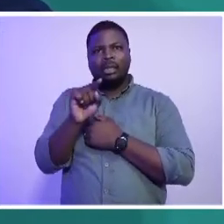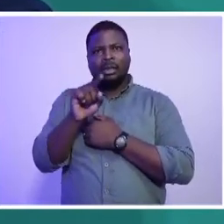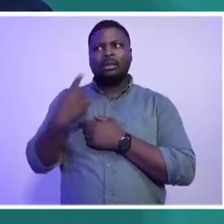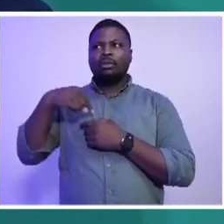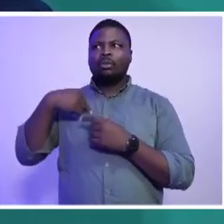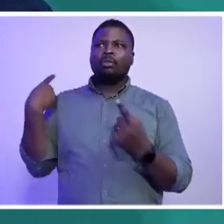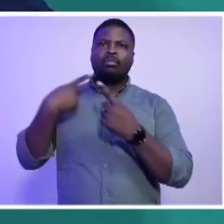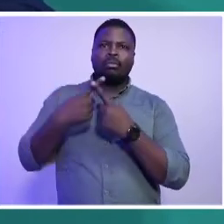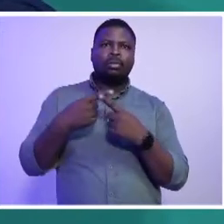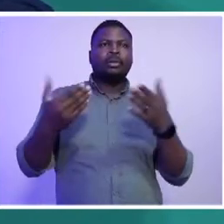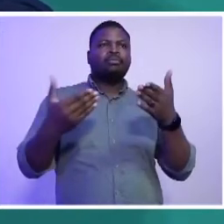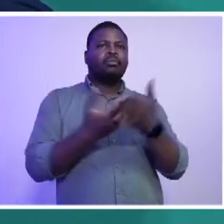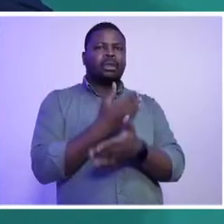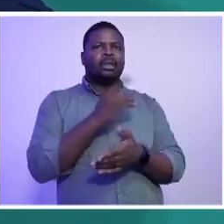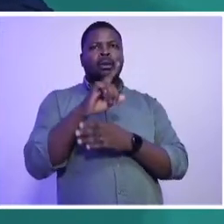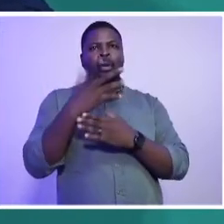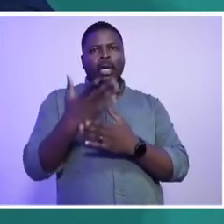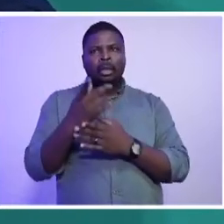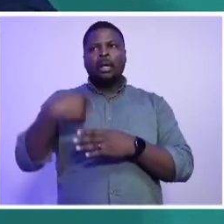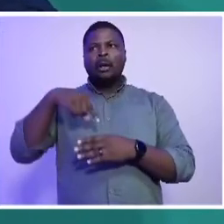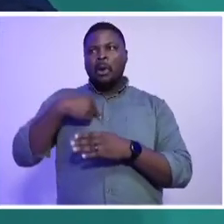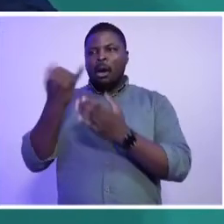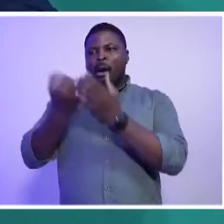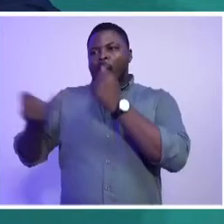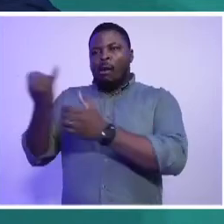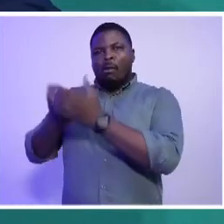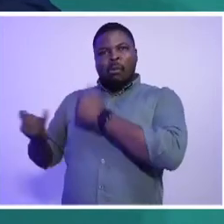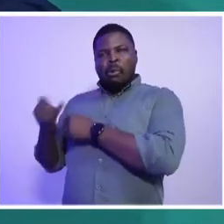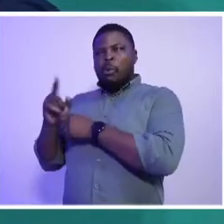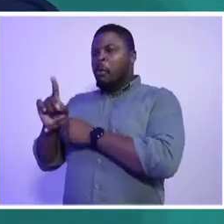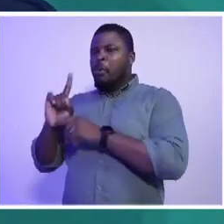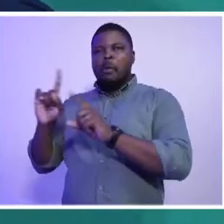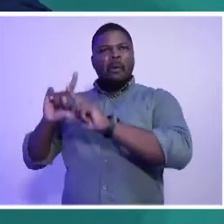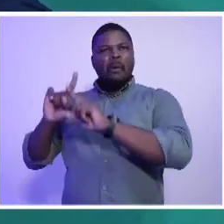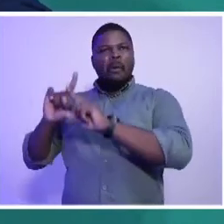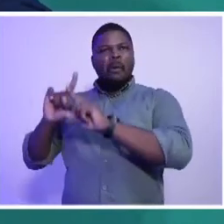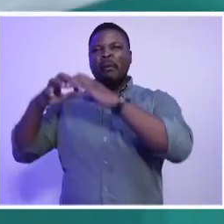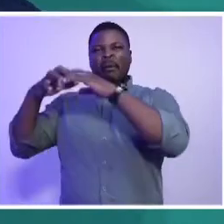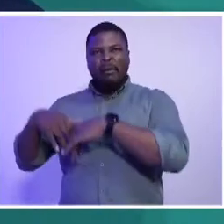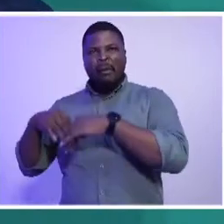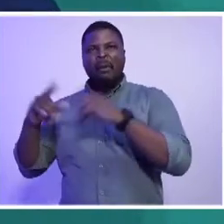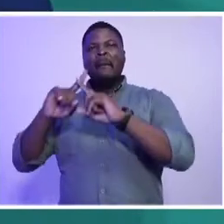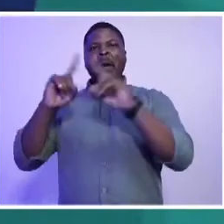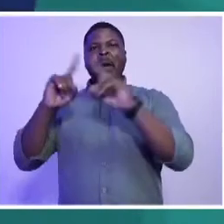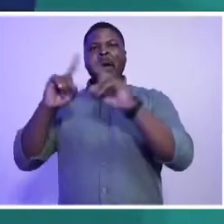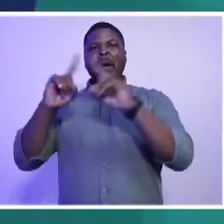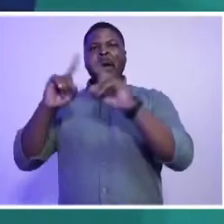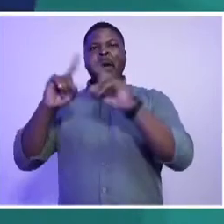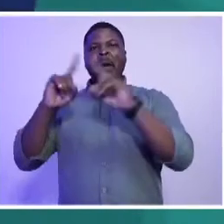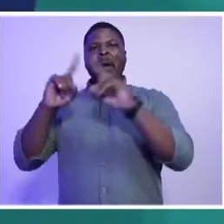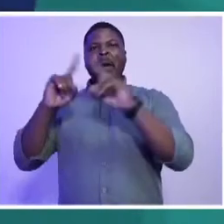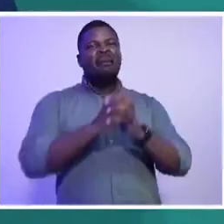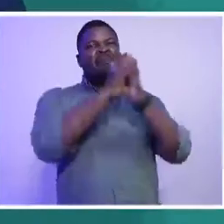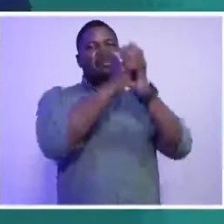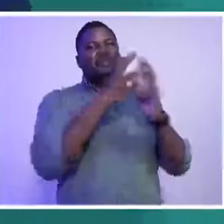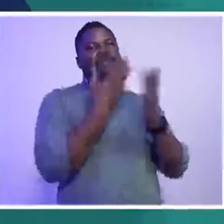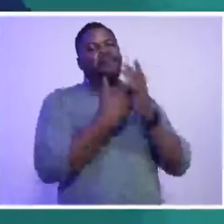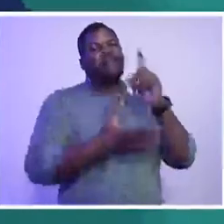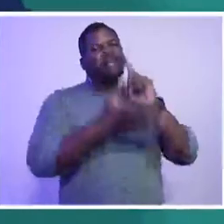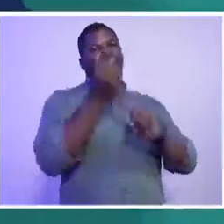on by working in silos. There is no doubt that we are stronger together than working